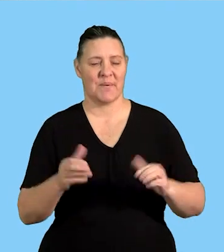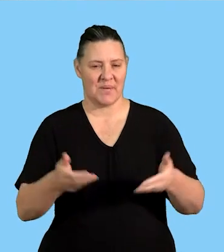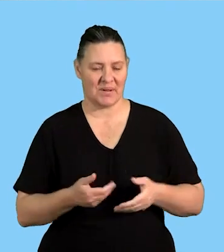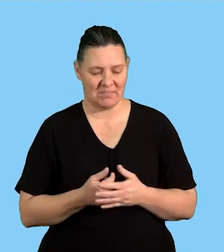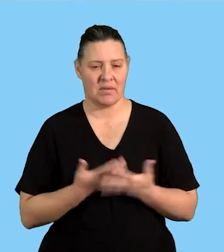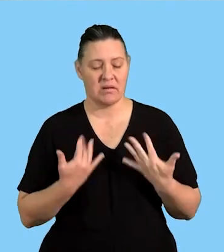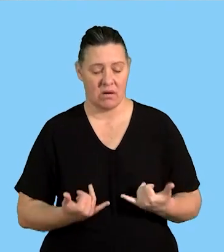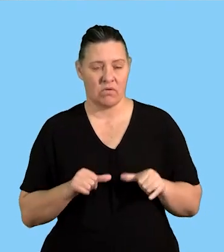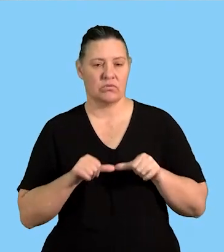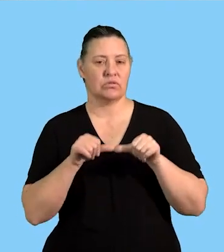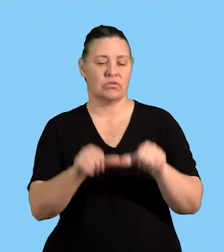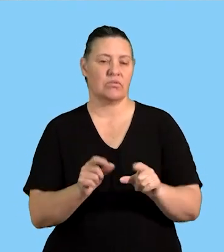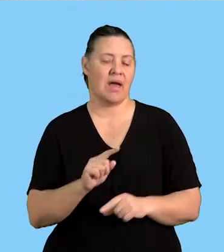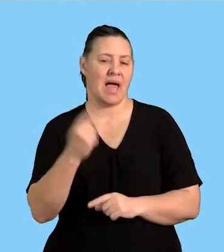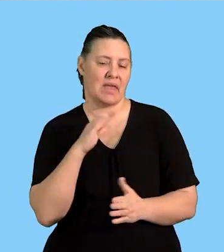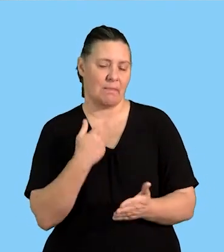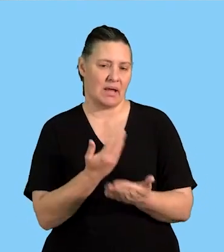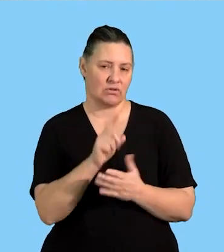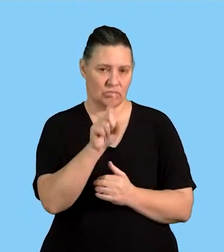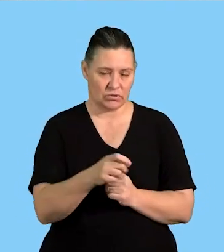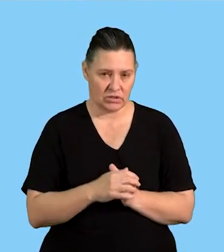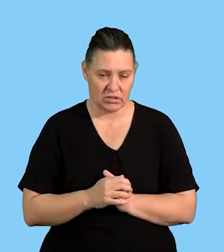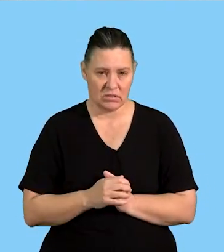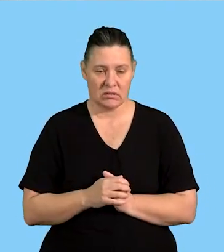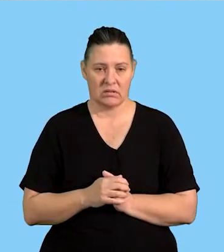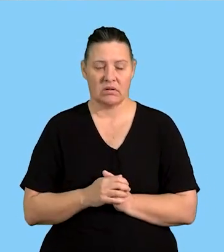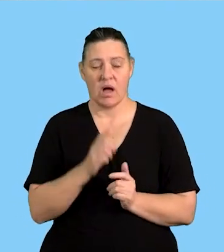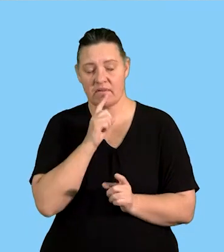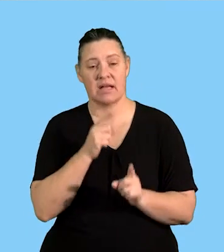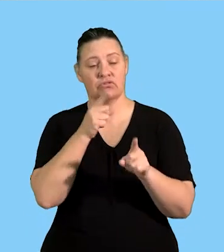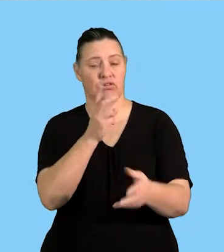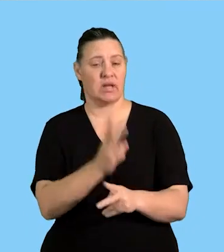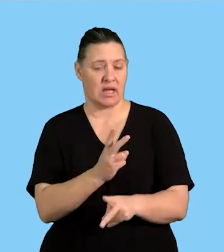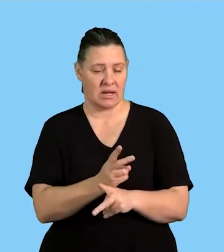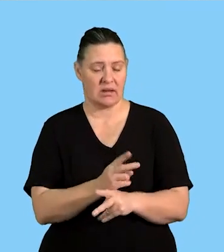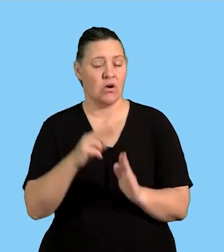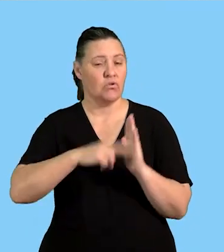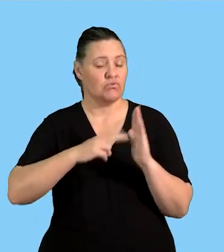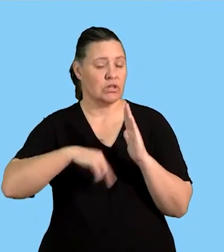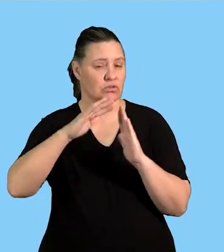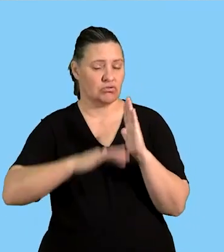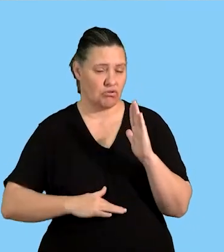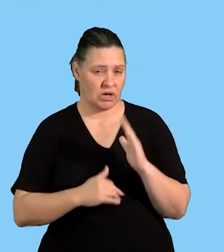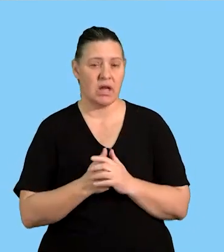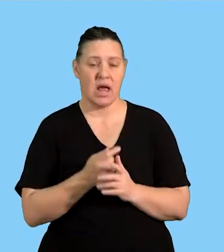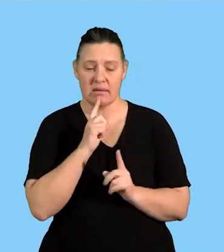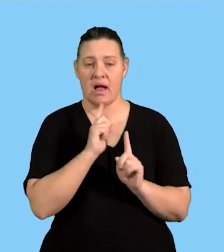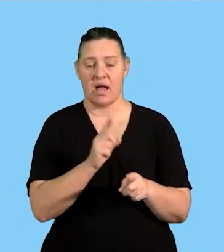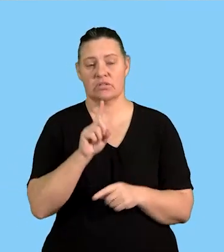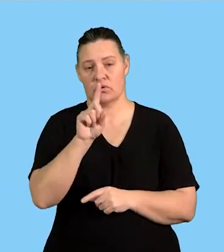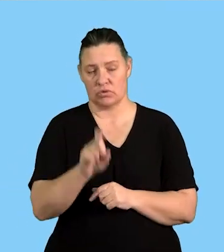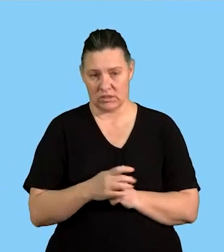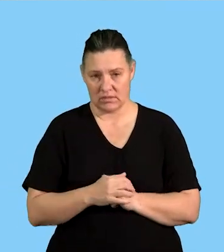Welcome back. Let us continue with another application question. We have an instruction again. Read the scenario below and